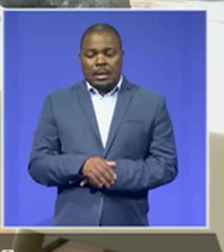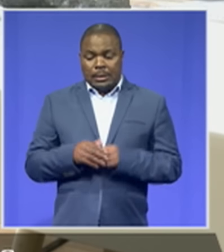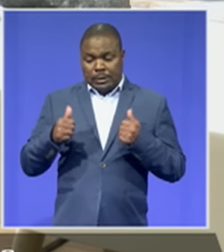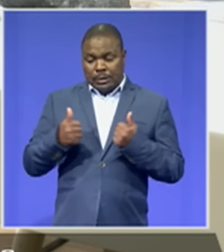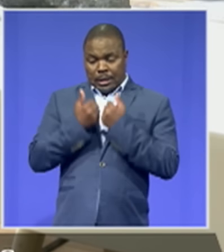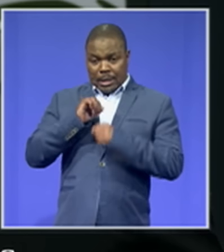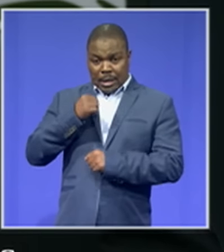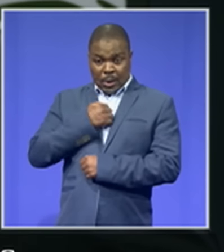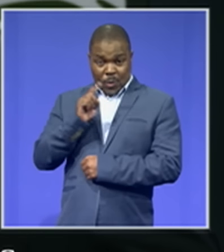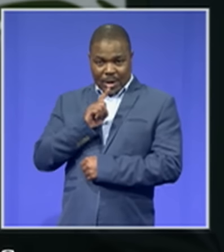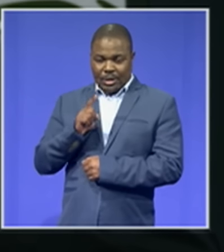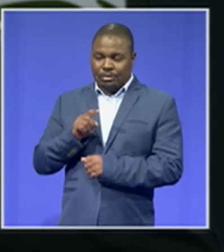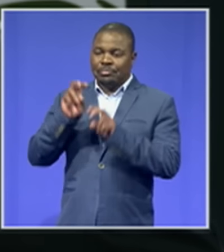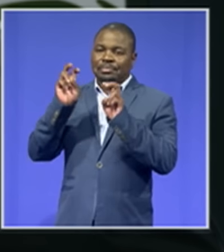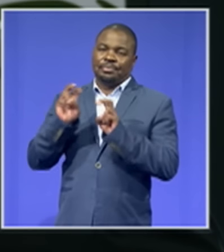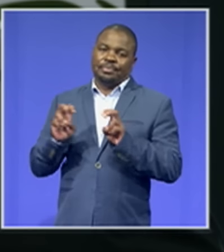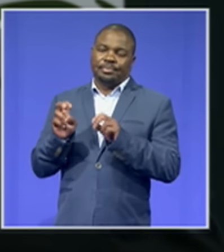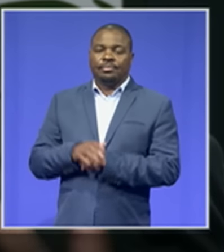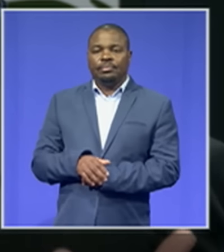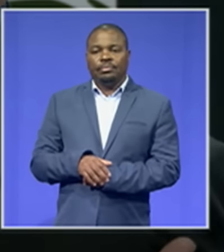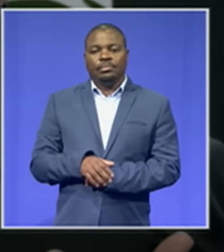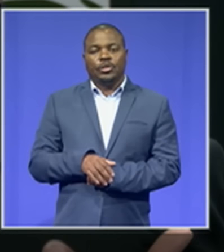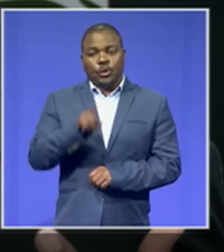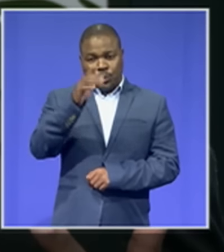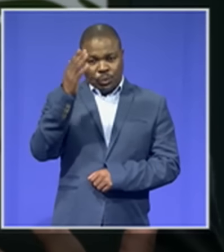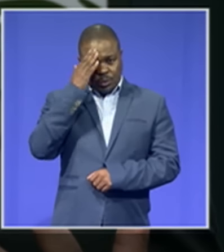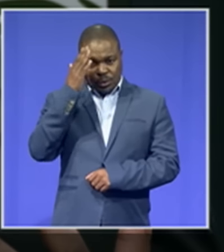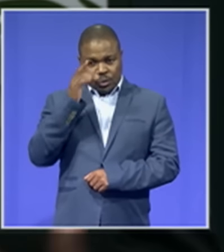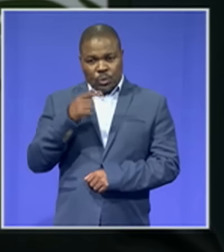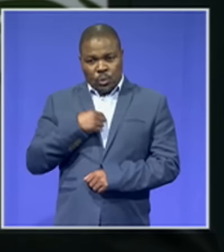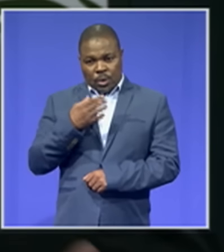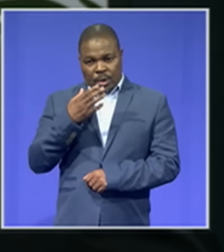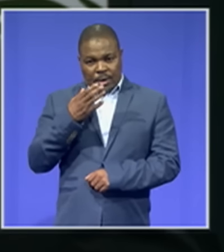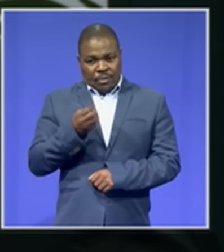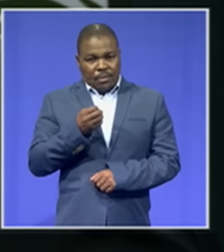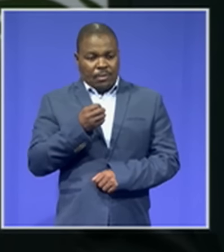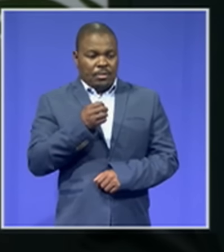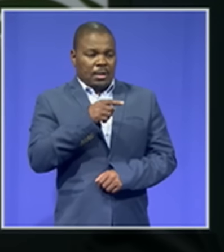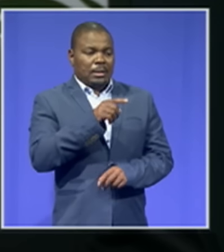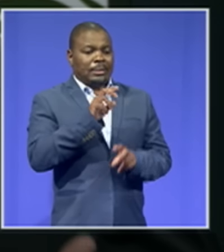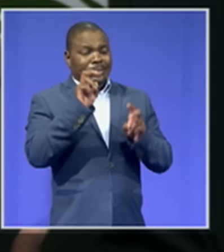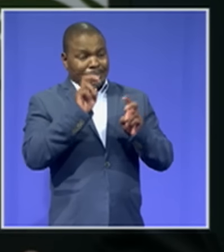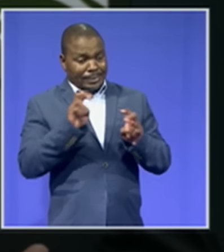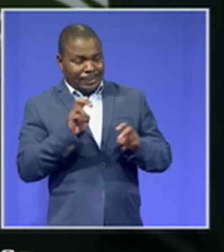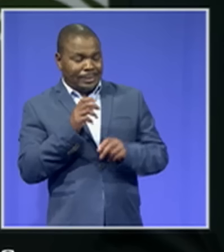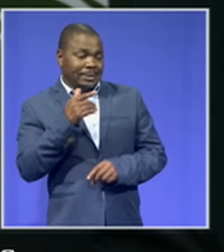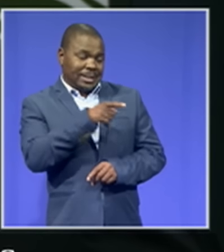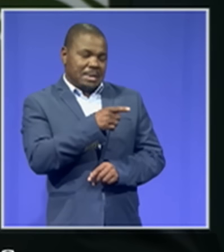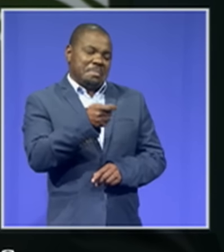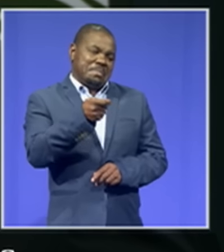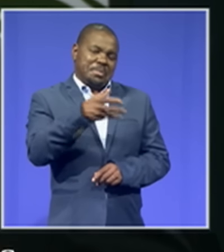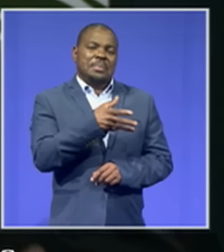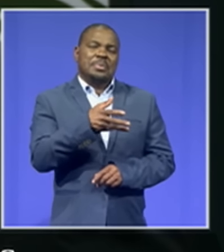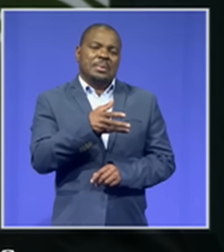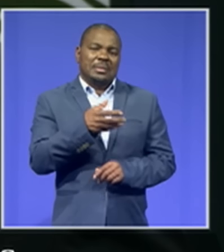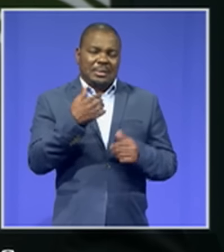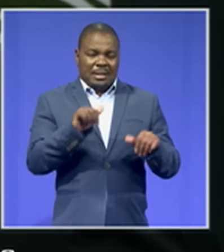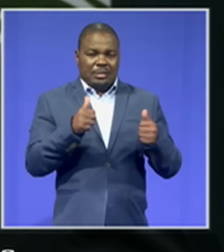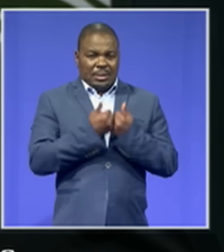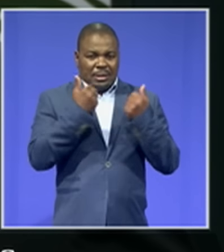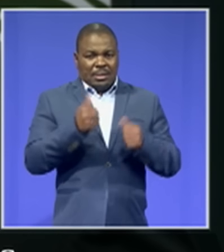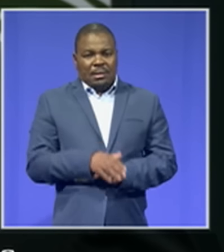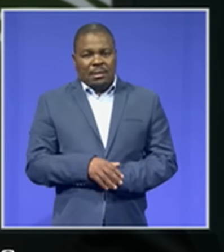to electricity. As you know, load shedding is done, but we still have electricity costs that are challenged. We're not